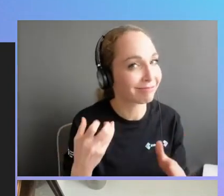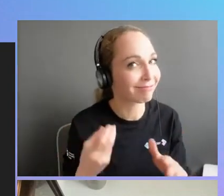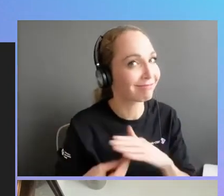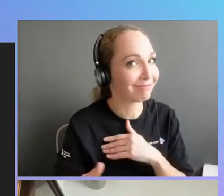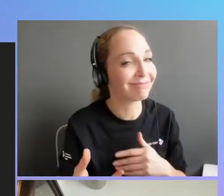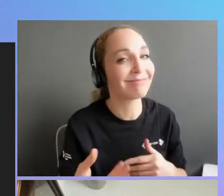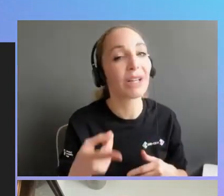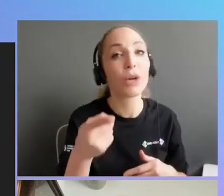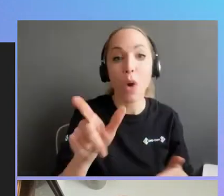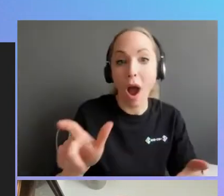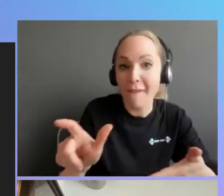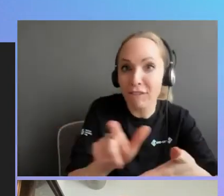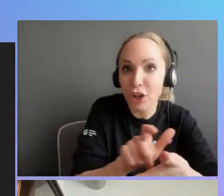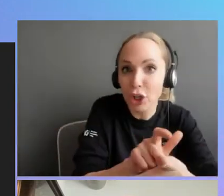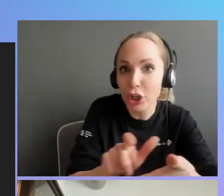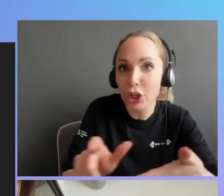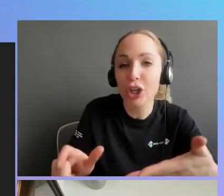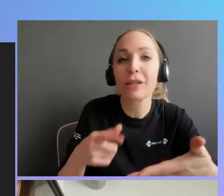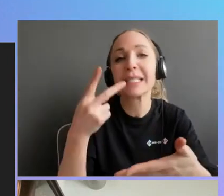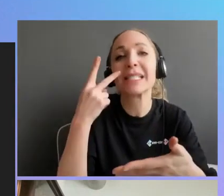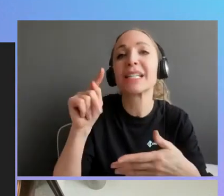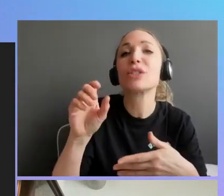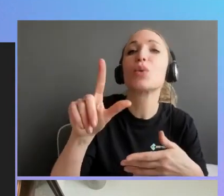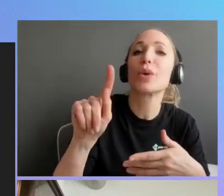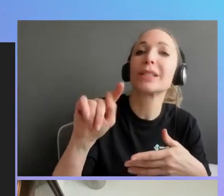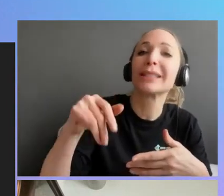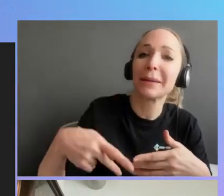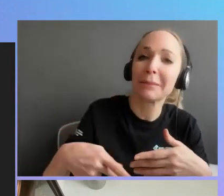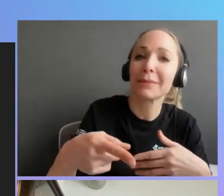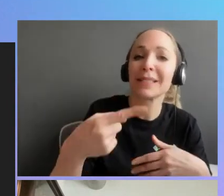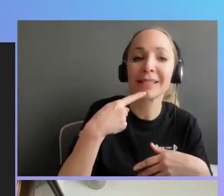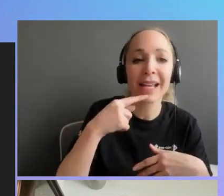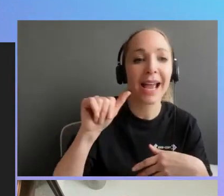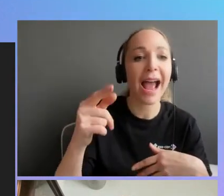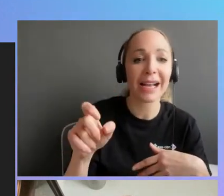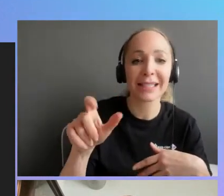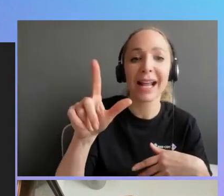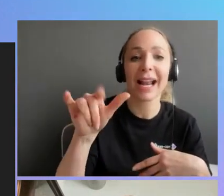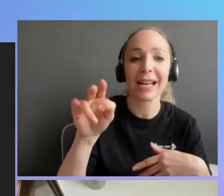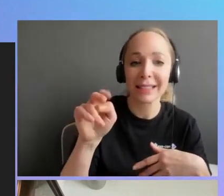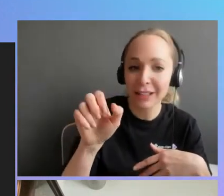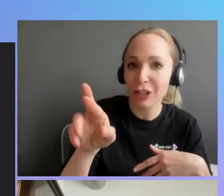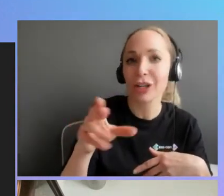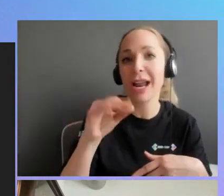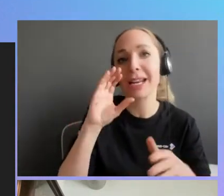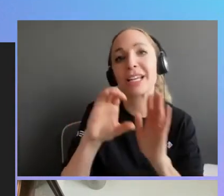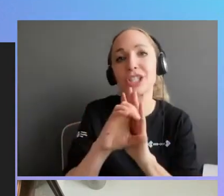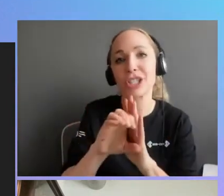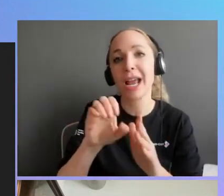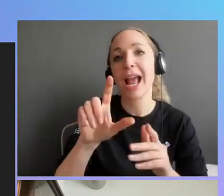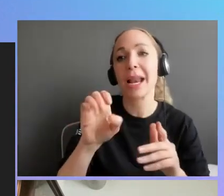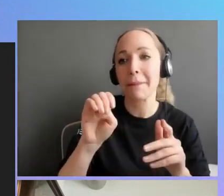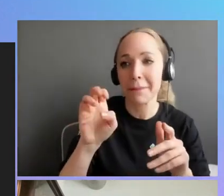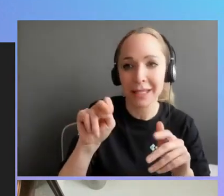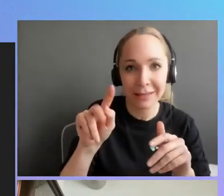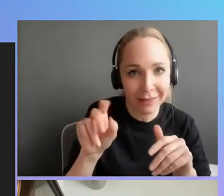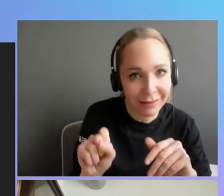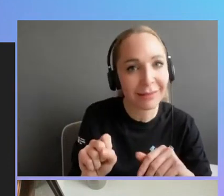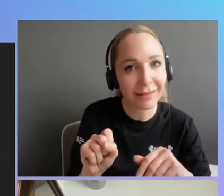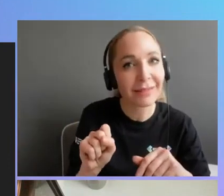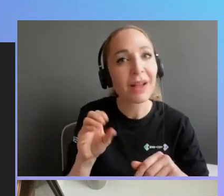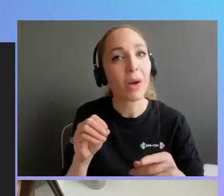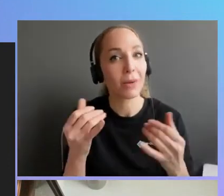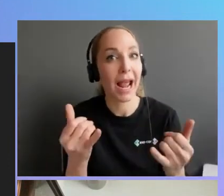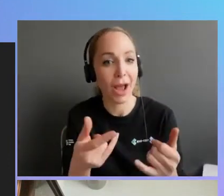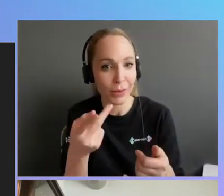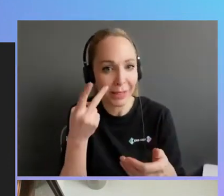we get a little tooltip that says Axe linter image alt ensures image elements have alternate text or a role of none or presentation. So right off the